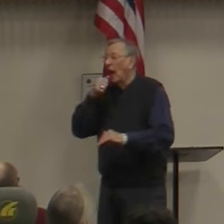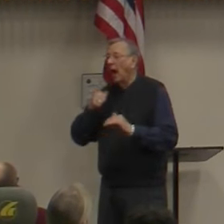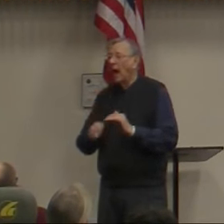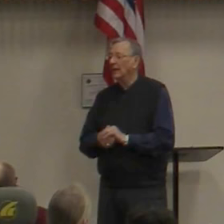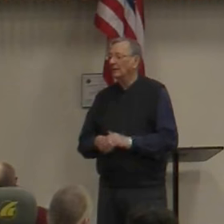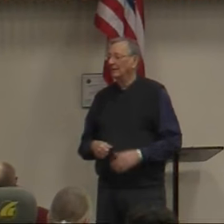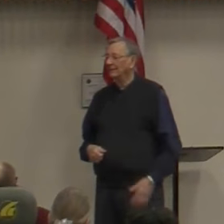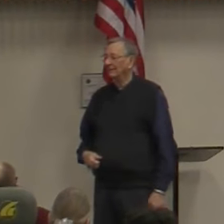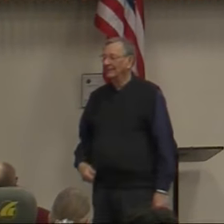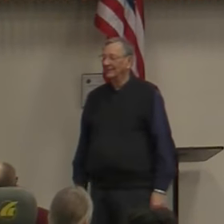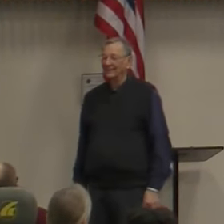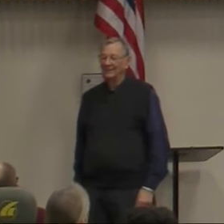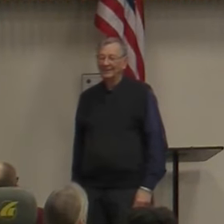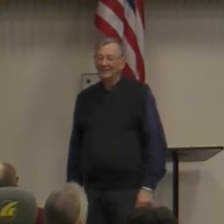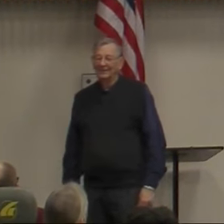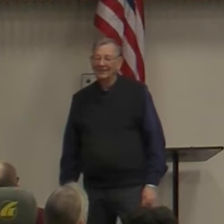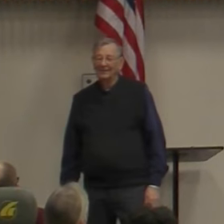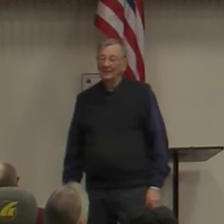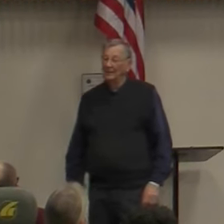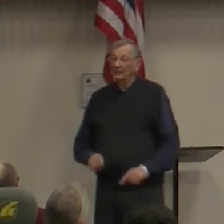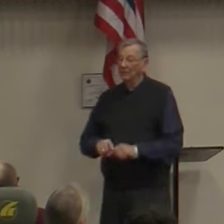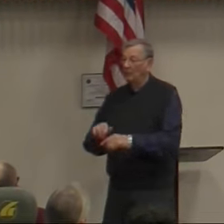It's different than just being isolated.